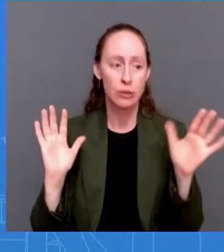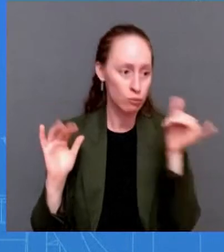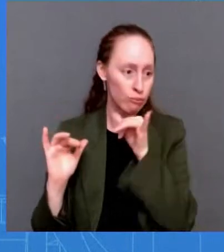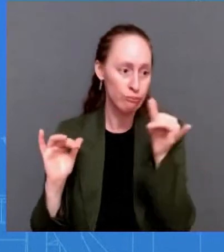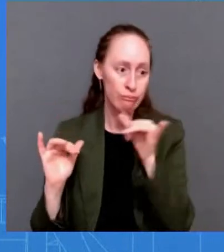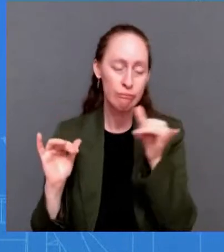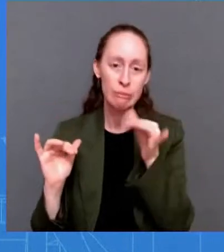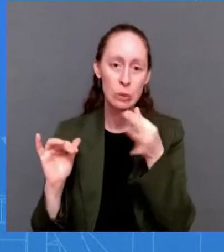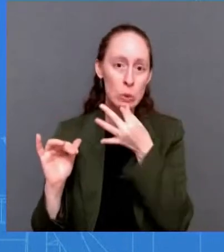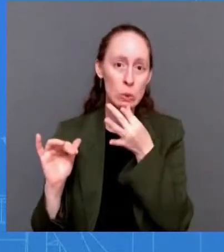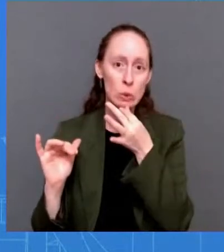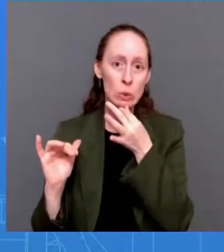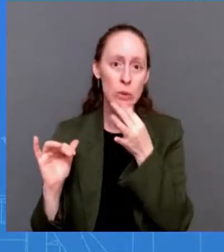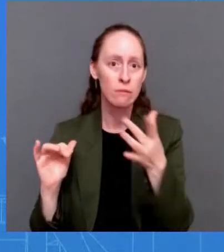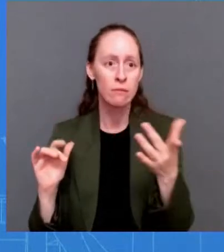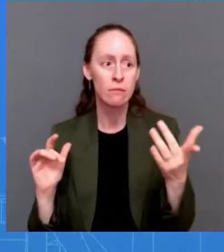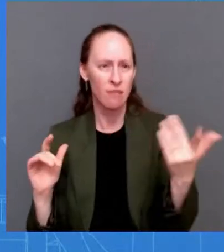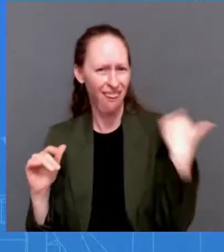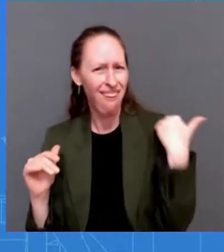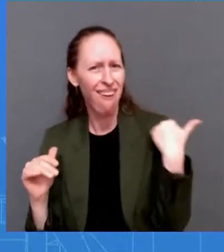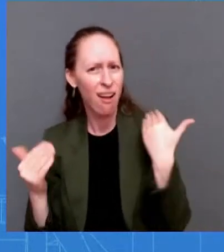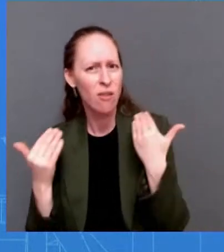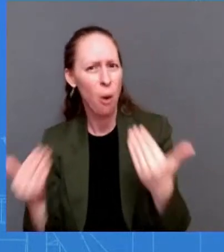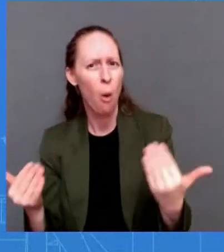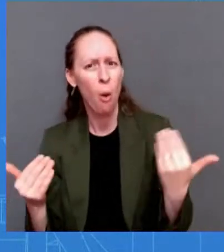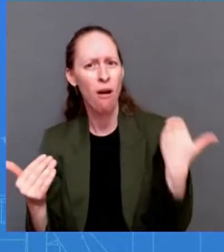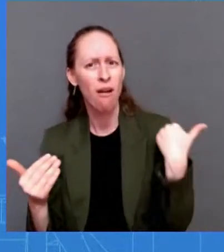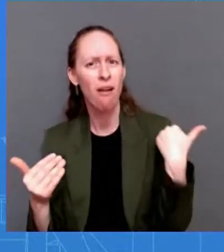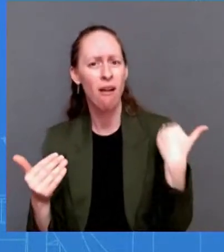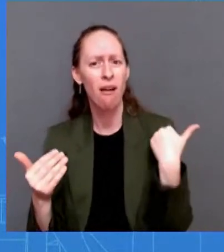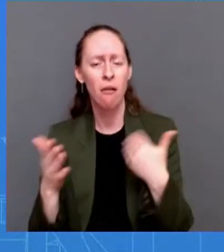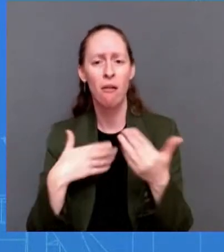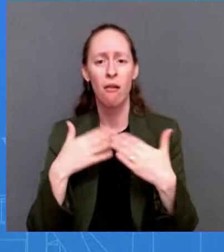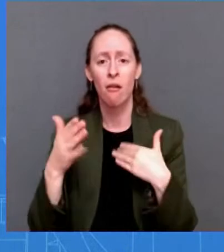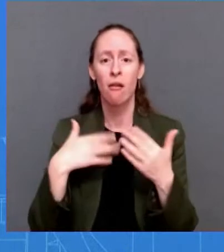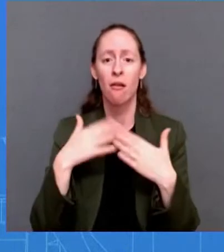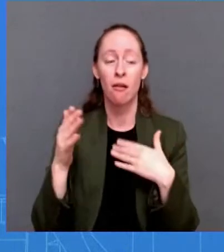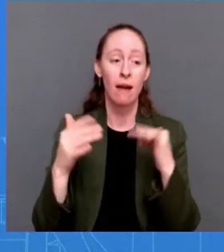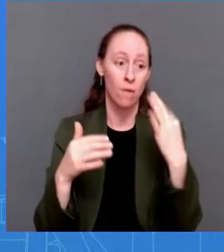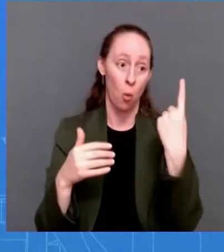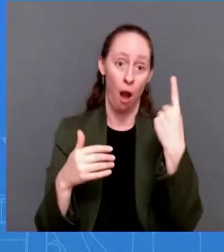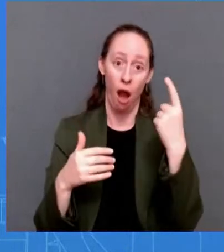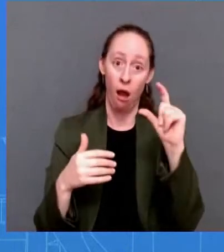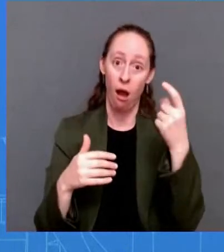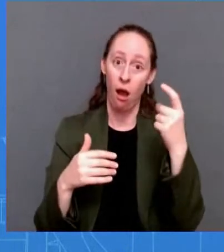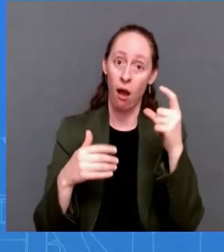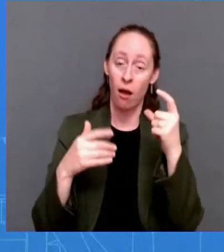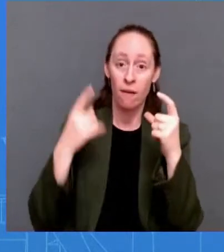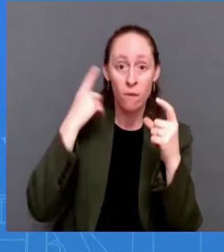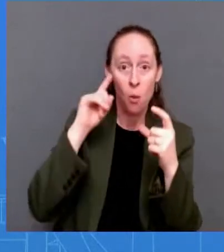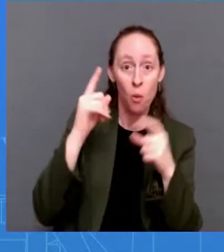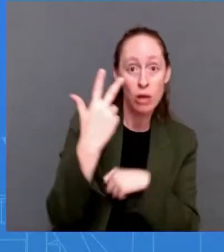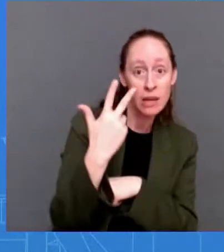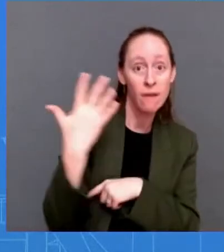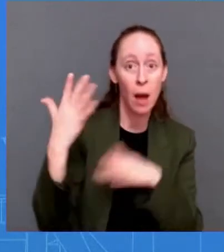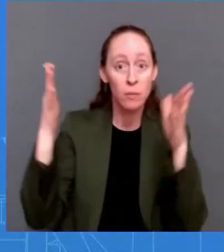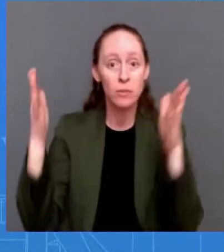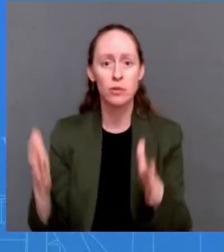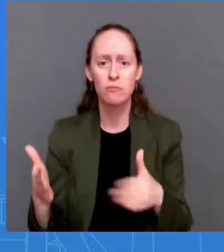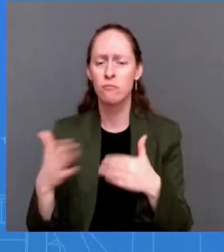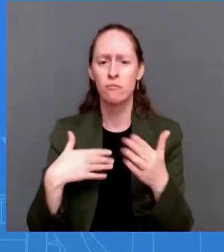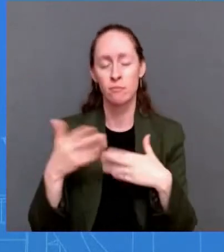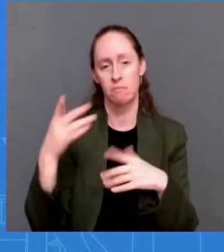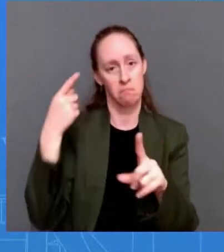5 per vial, if they've used 85% of what we've given them, they can come back and get more. And that's really important to us, that we can continue to